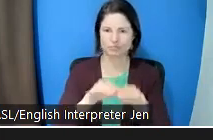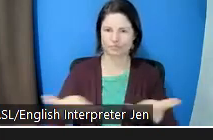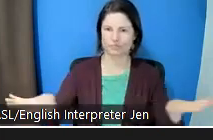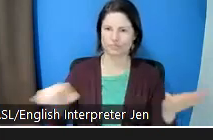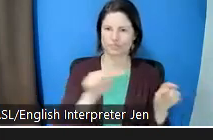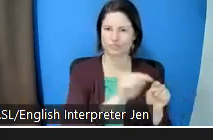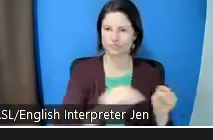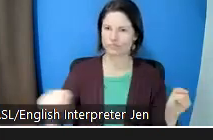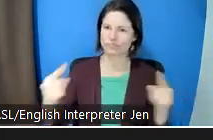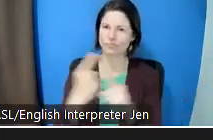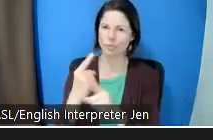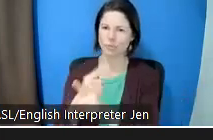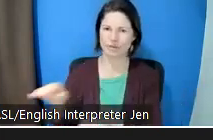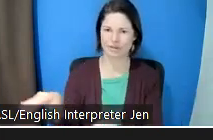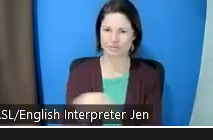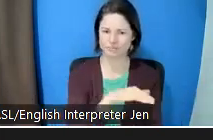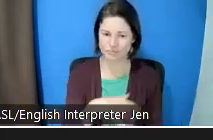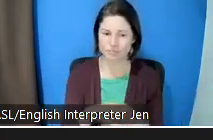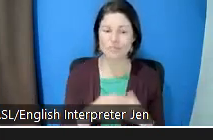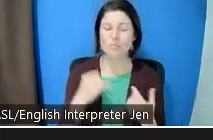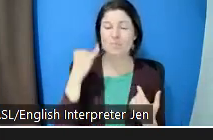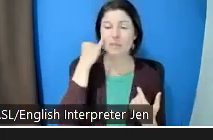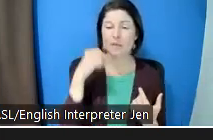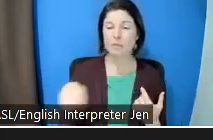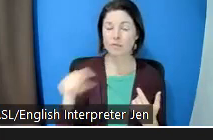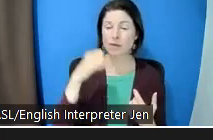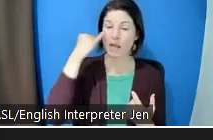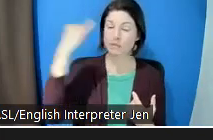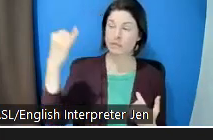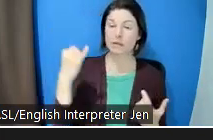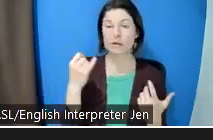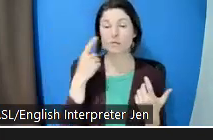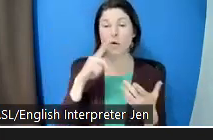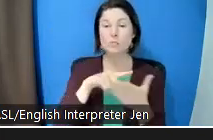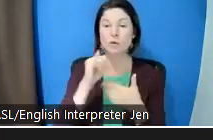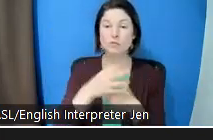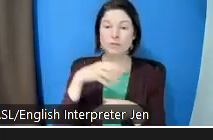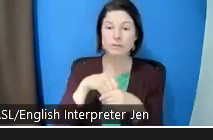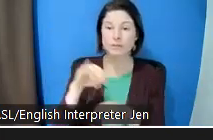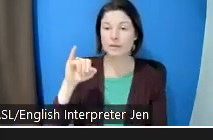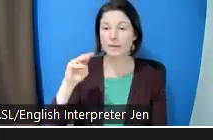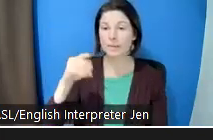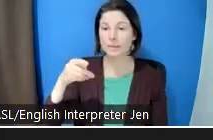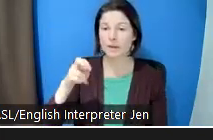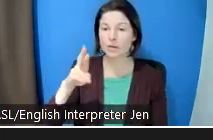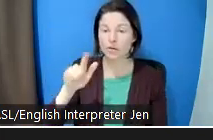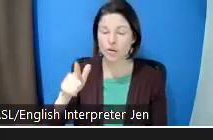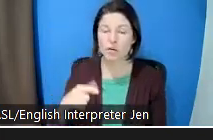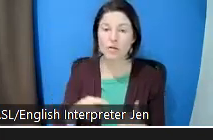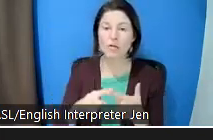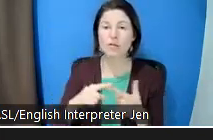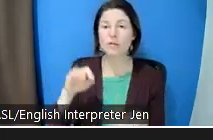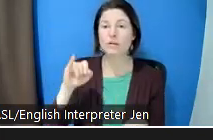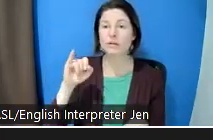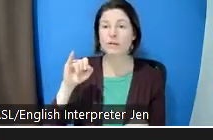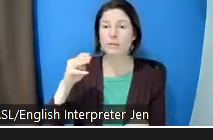if you have an idea of a project that is in one of the counties that are, Imperial, Ventura, and then Empire, Orange, and